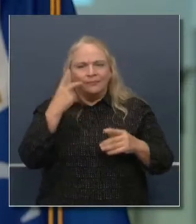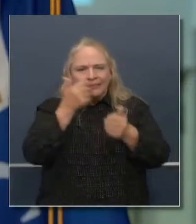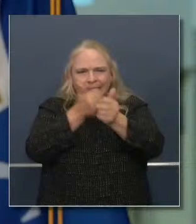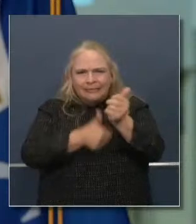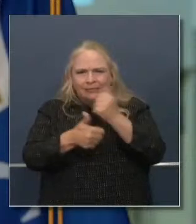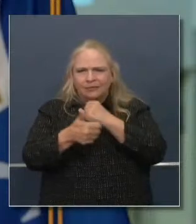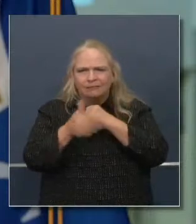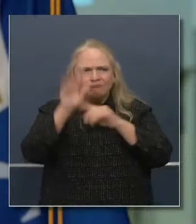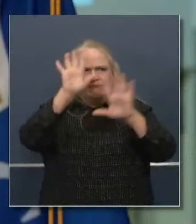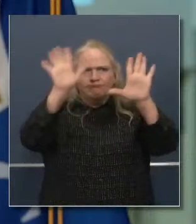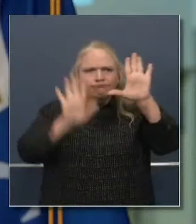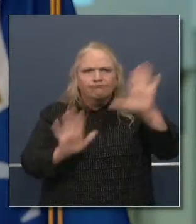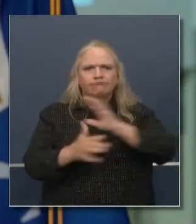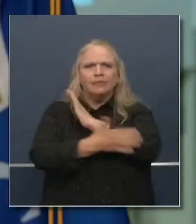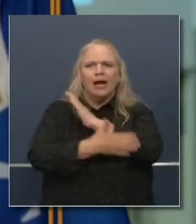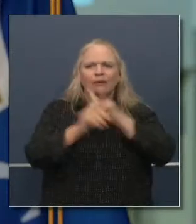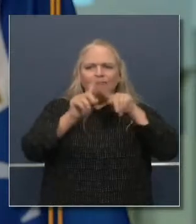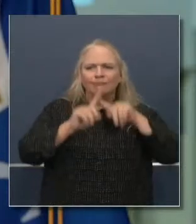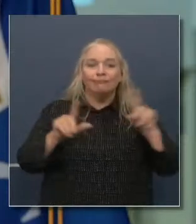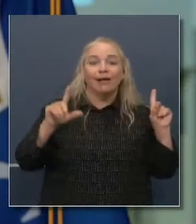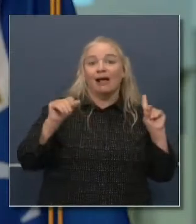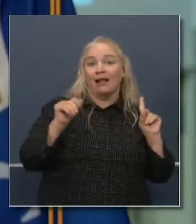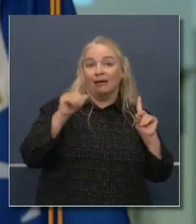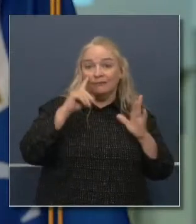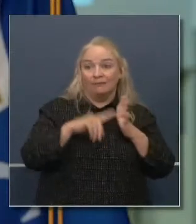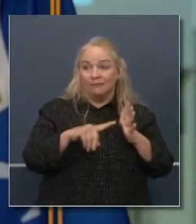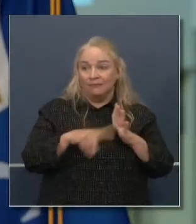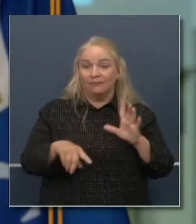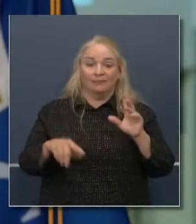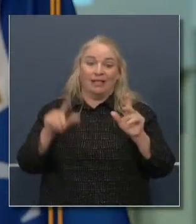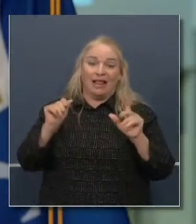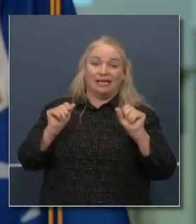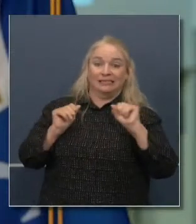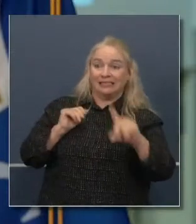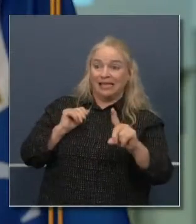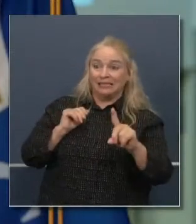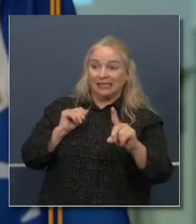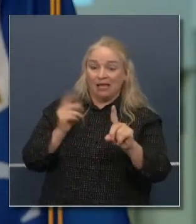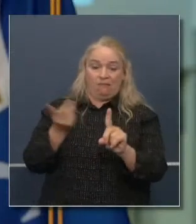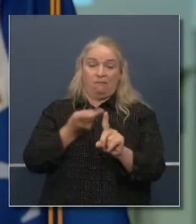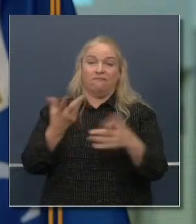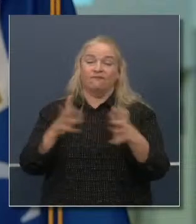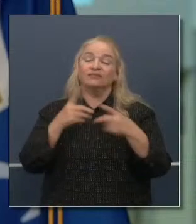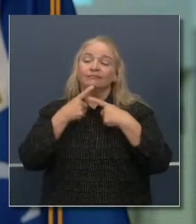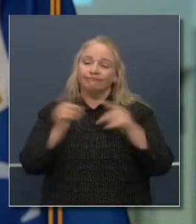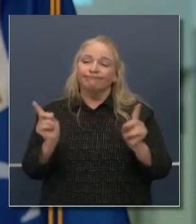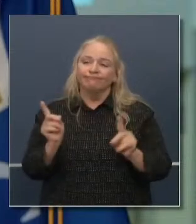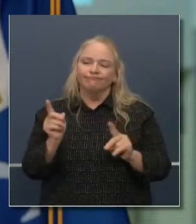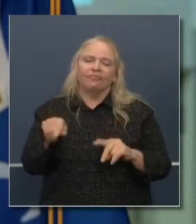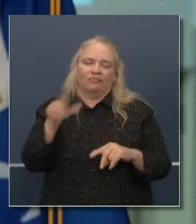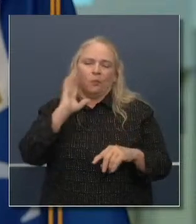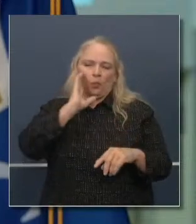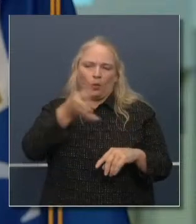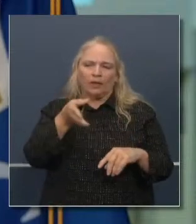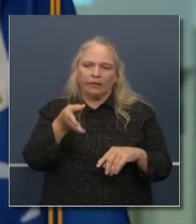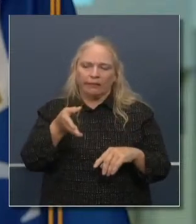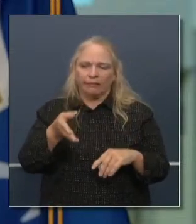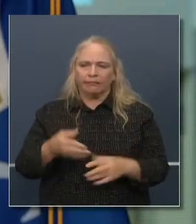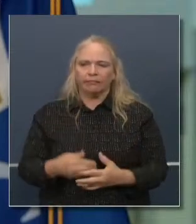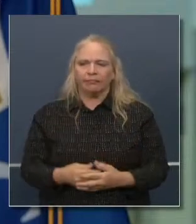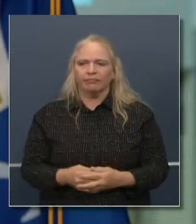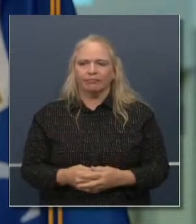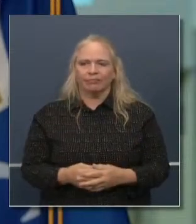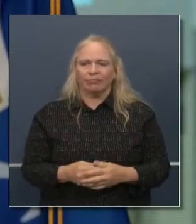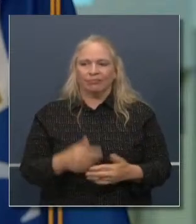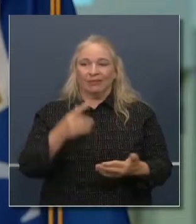Both LA Unified School District as well as San Diego announced that they're going to enter into the fall school season